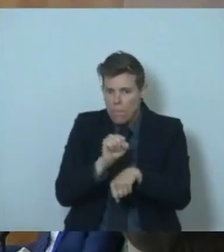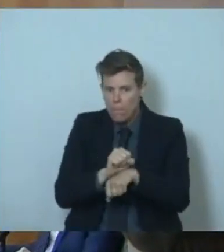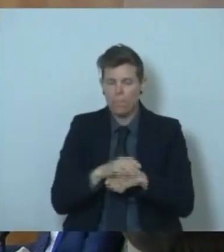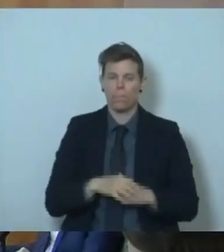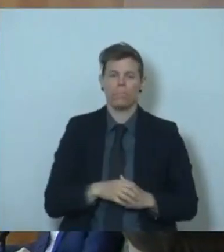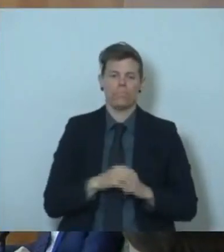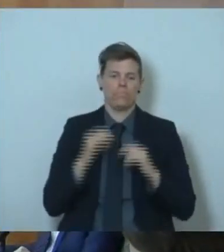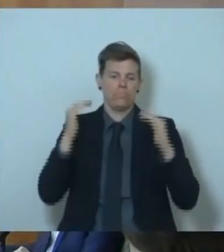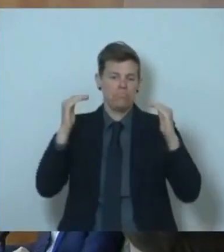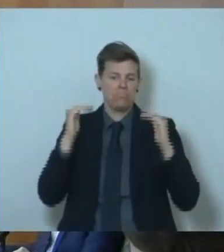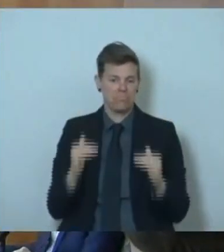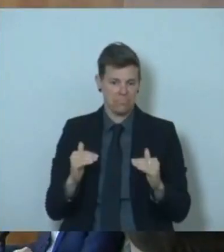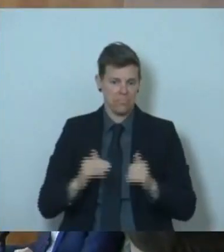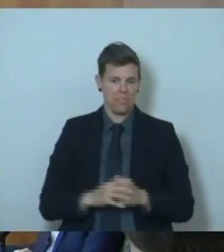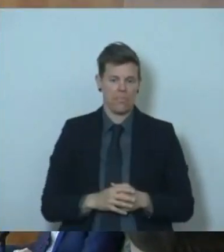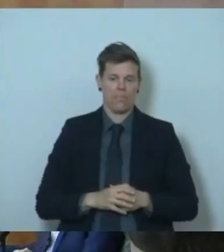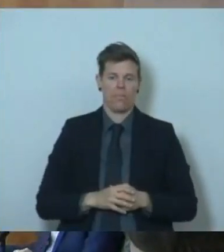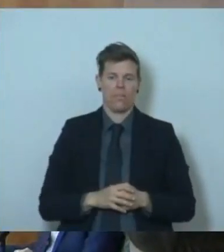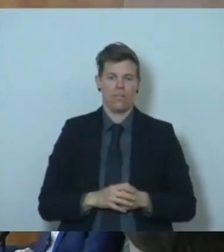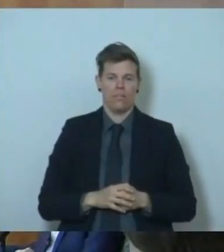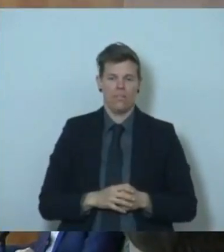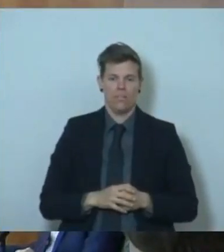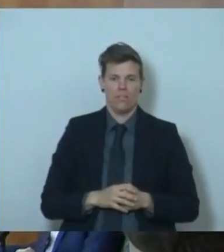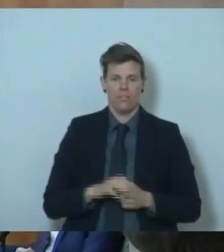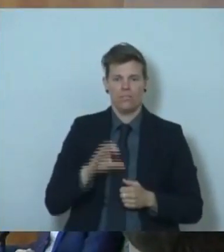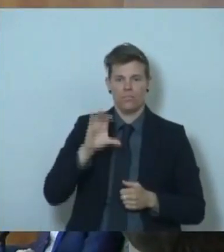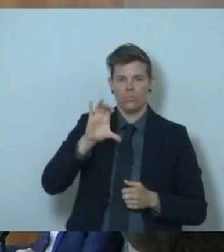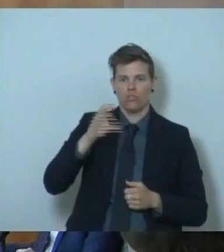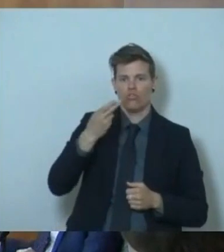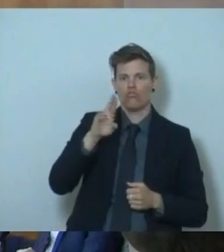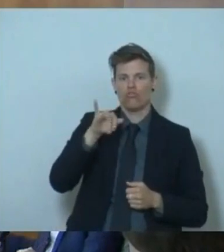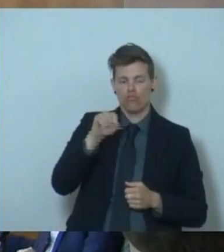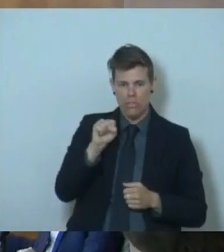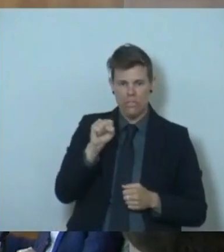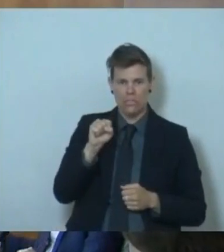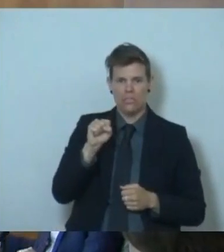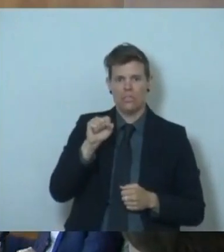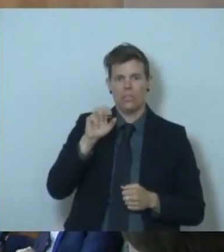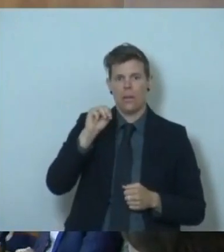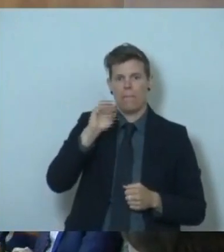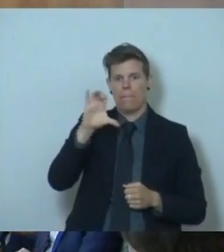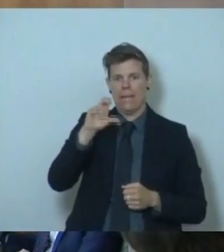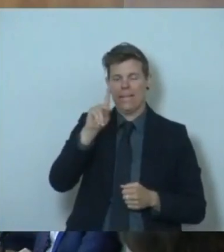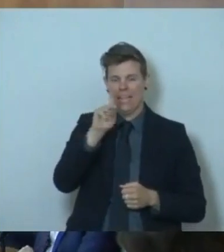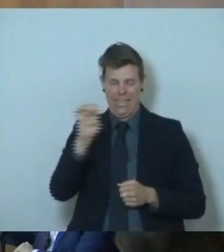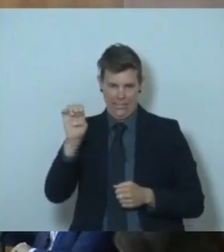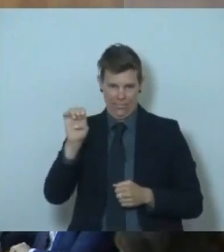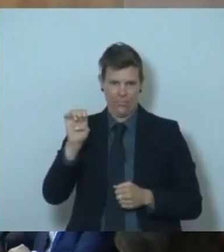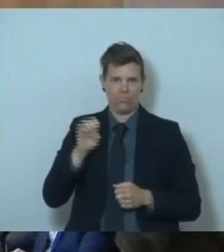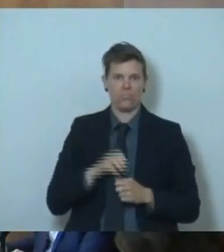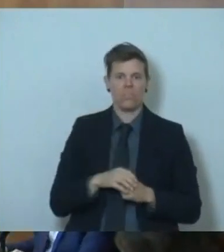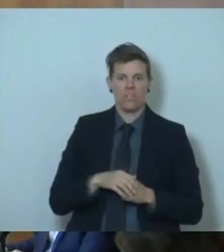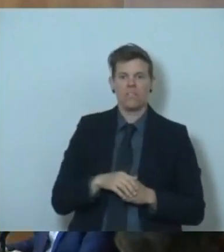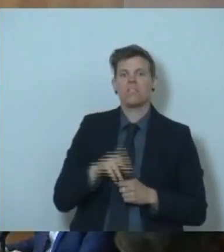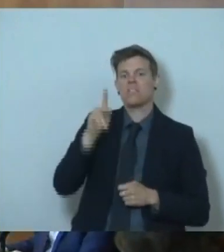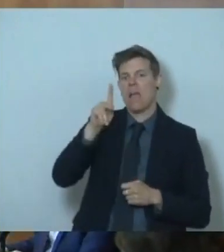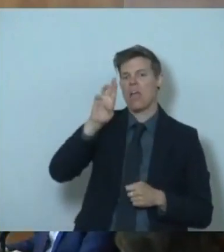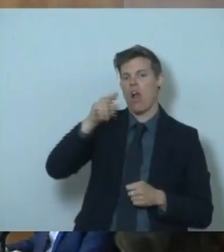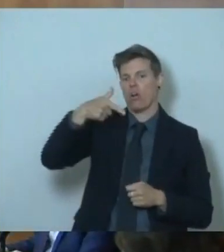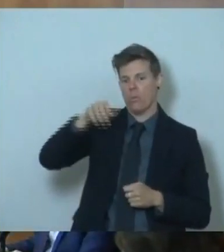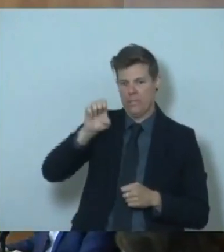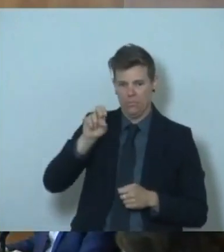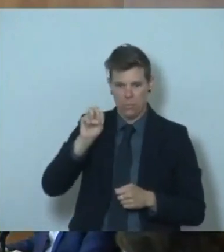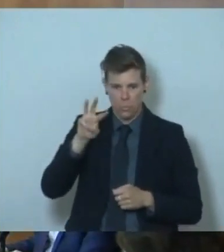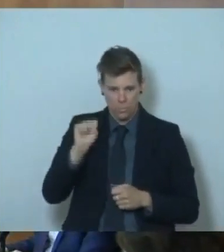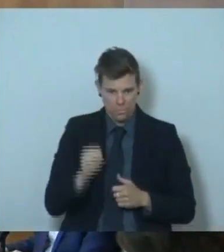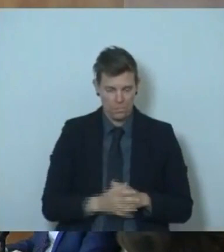going to go to Chris McKee with KRQE. Chris, you're unmuted. Go ahead and ask your question. Thanks very much. I wanted to ask